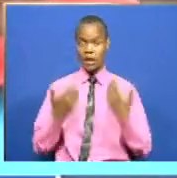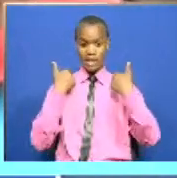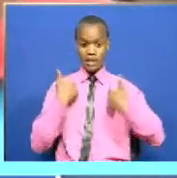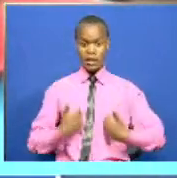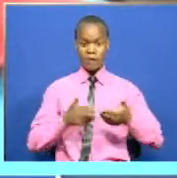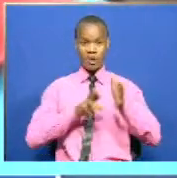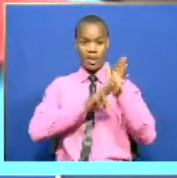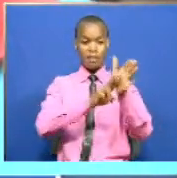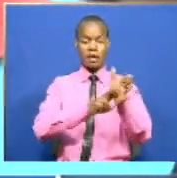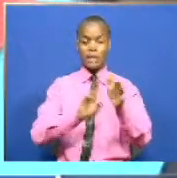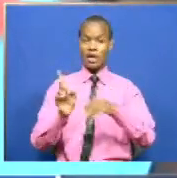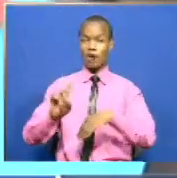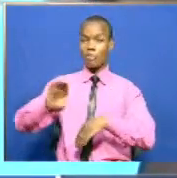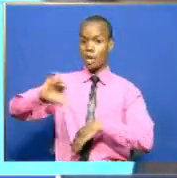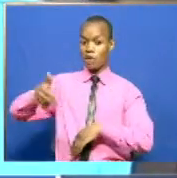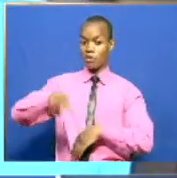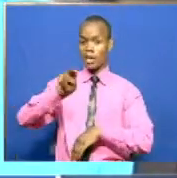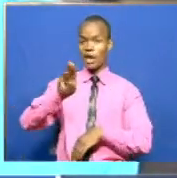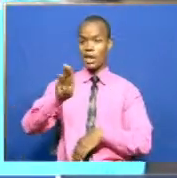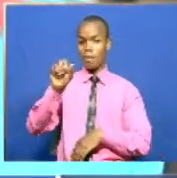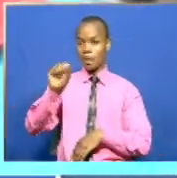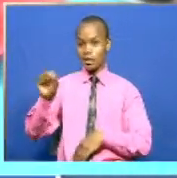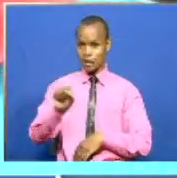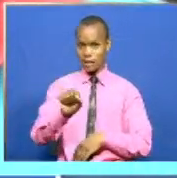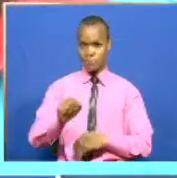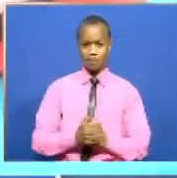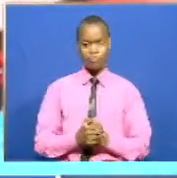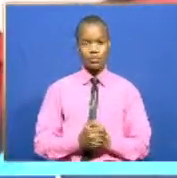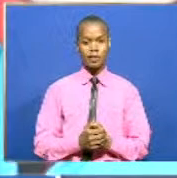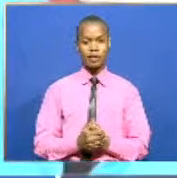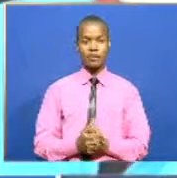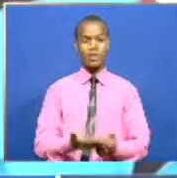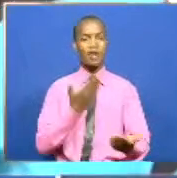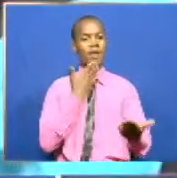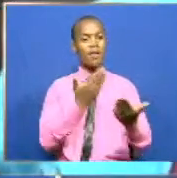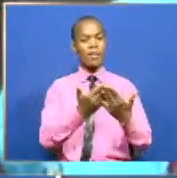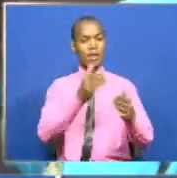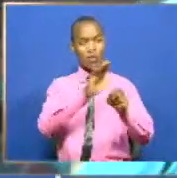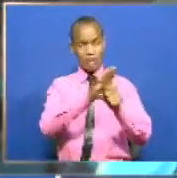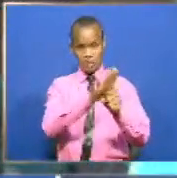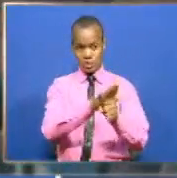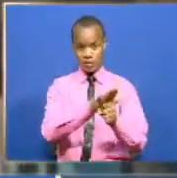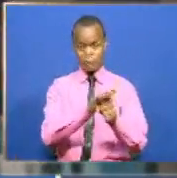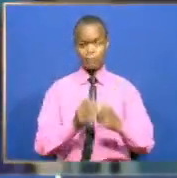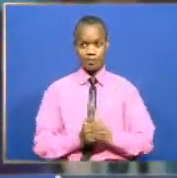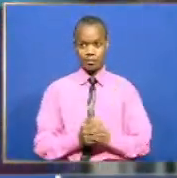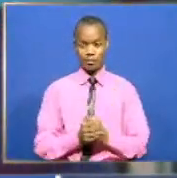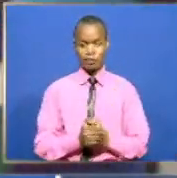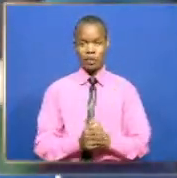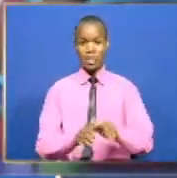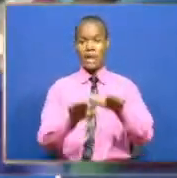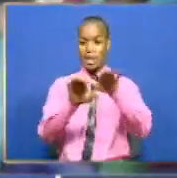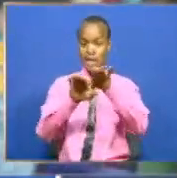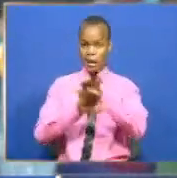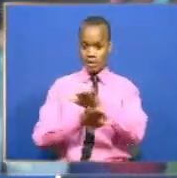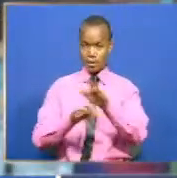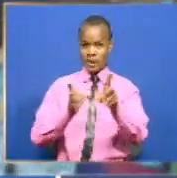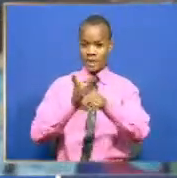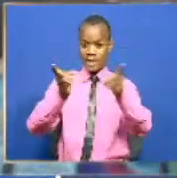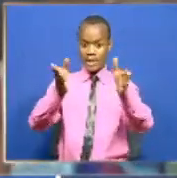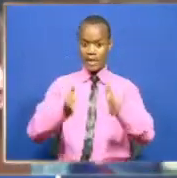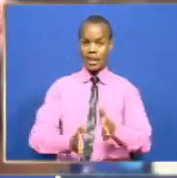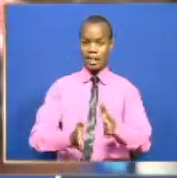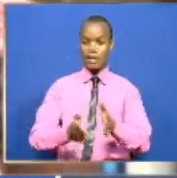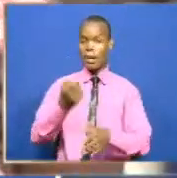County under NMS. Well, right, Kabasa. Thank you, Sir Thomas Ogaro. That is the Deputy Director of Medical Services here